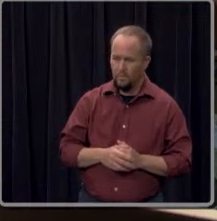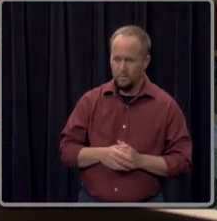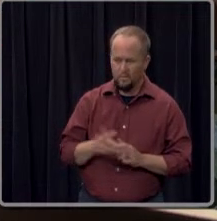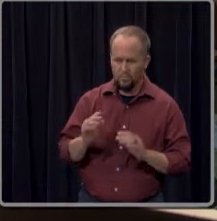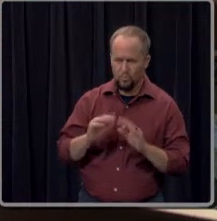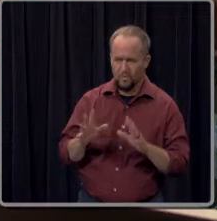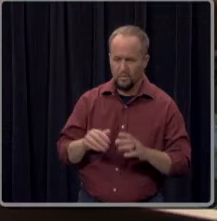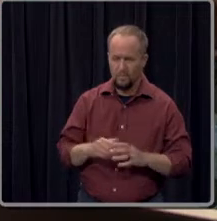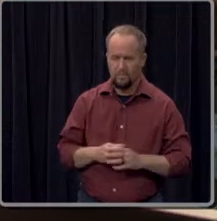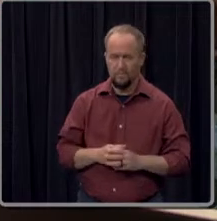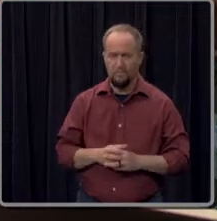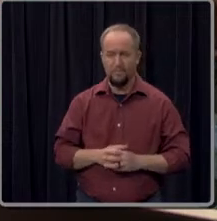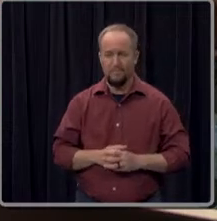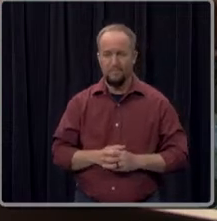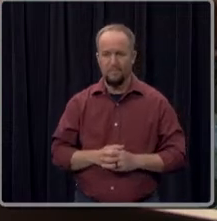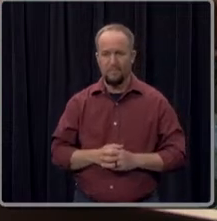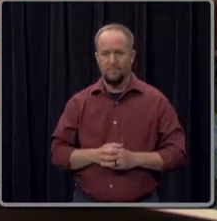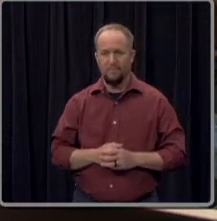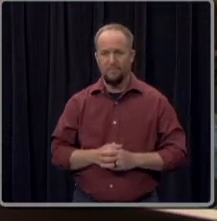clear. Thank you.